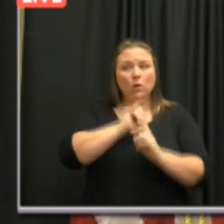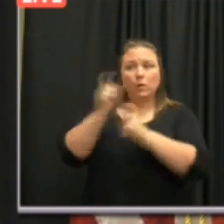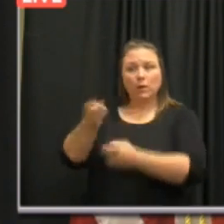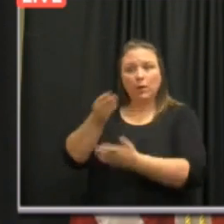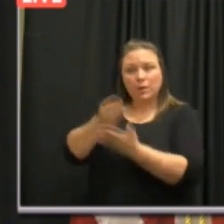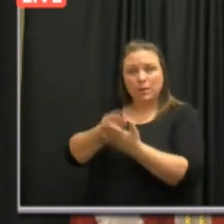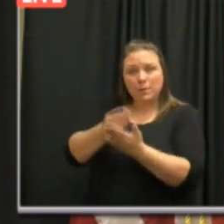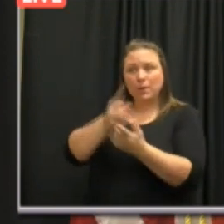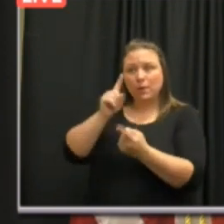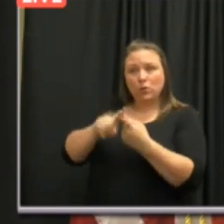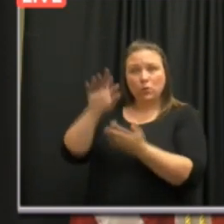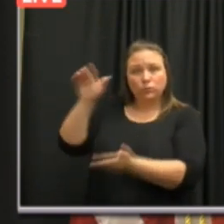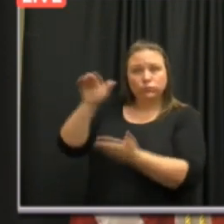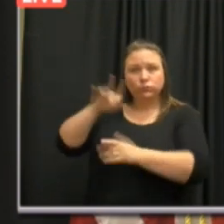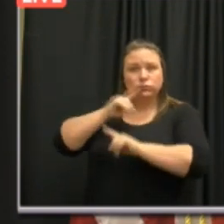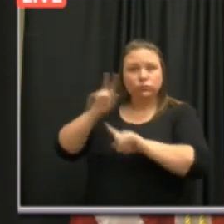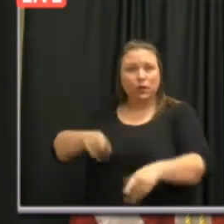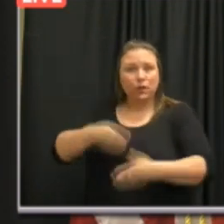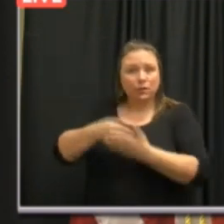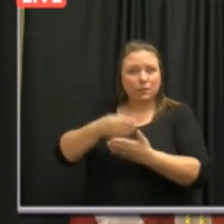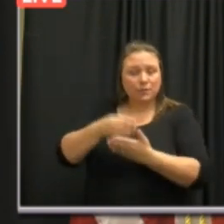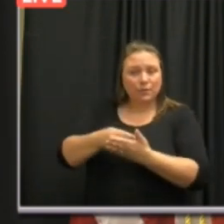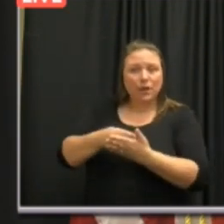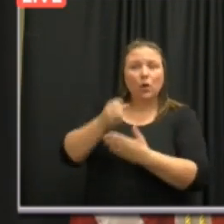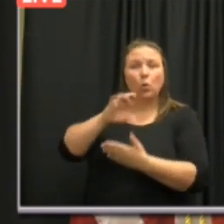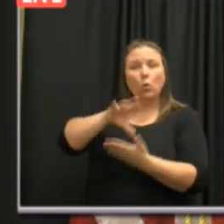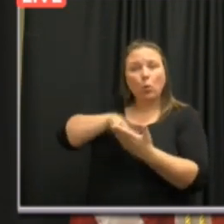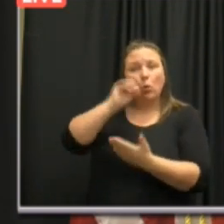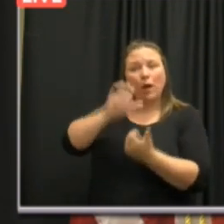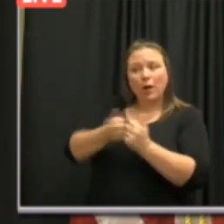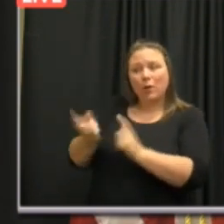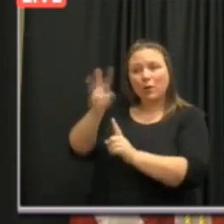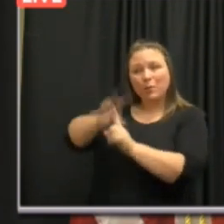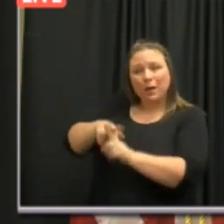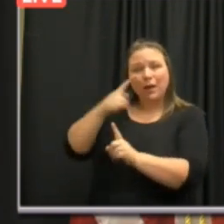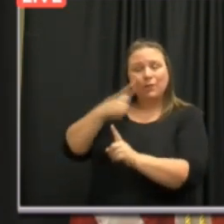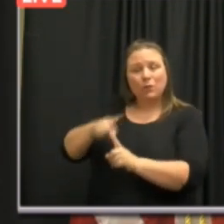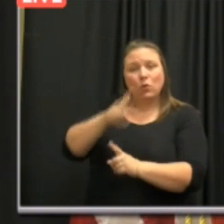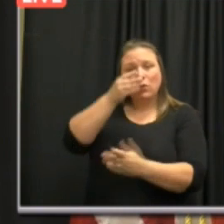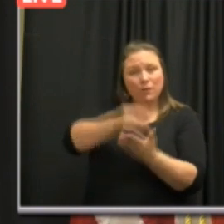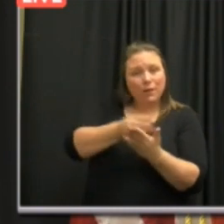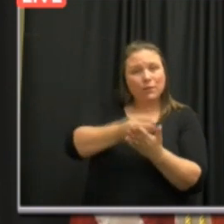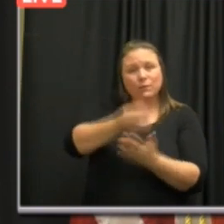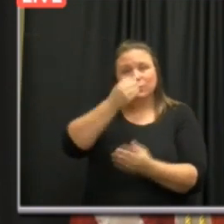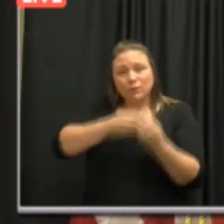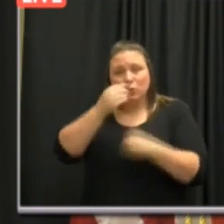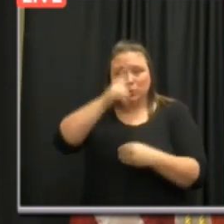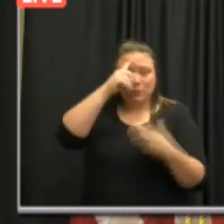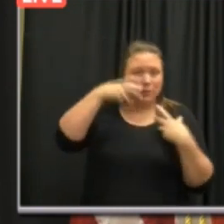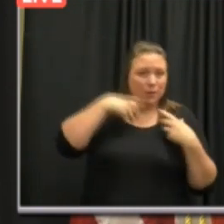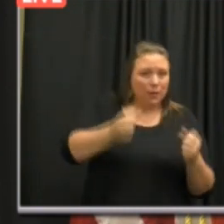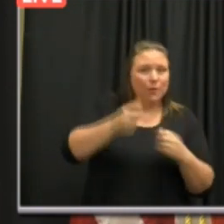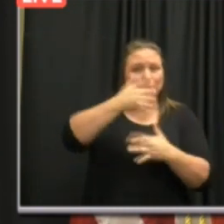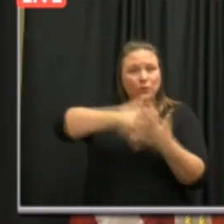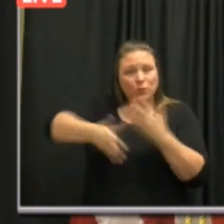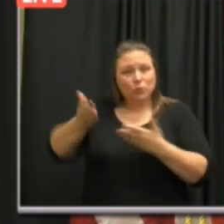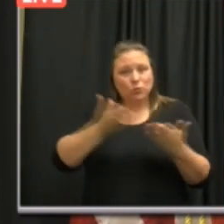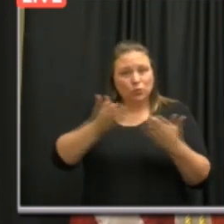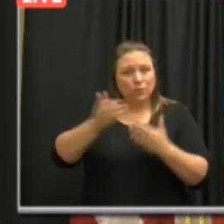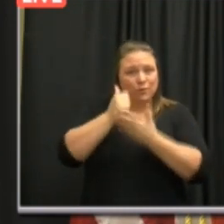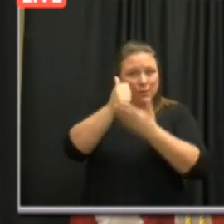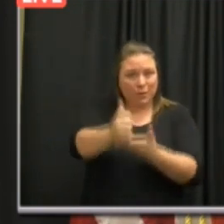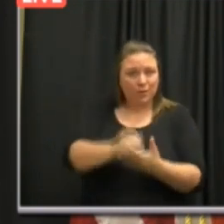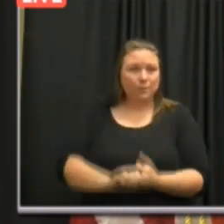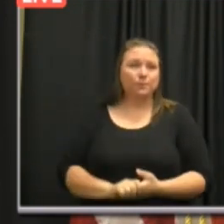the COVID-19 Response Fund or learn how to obtain direct financial, food, mental health, and social service